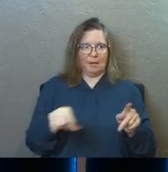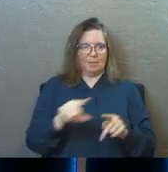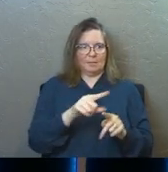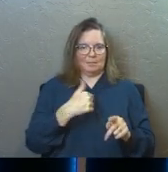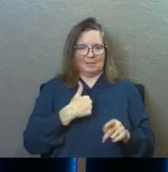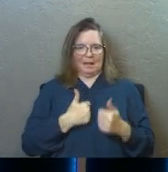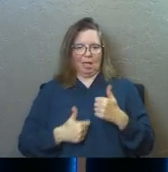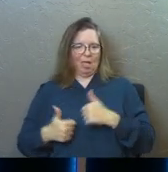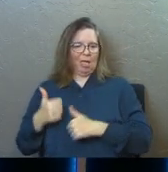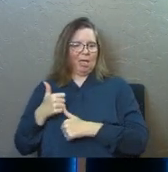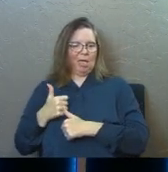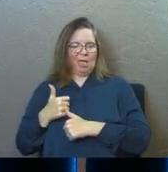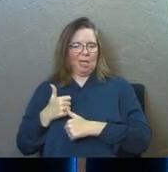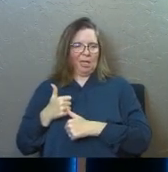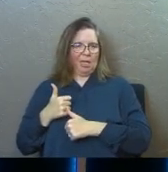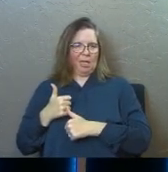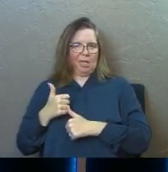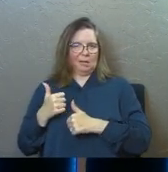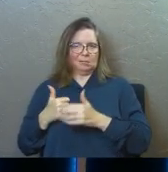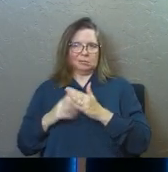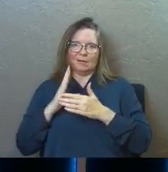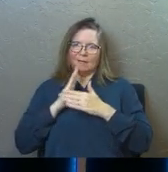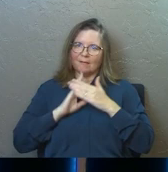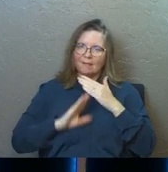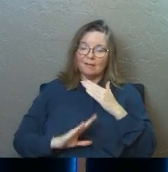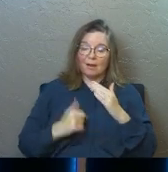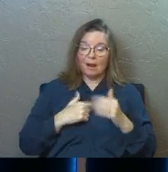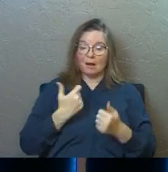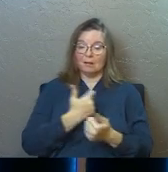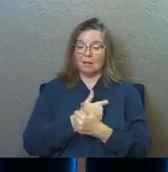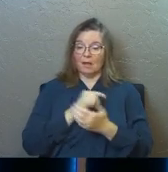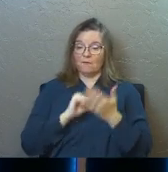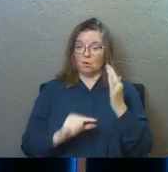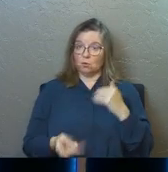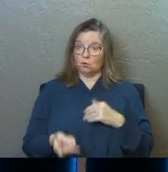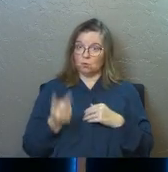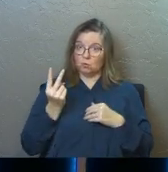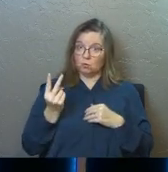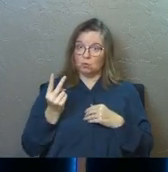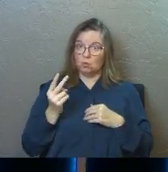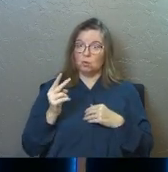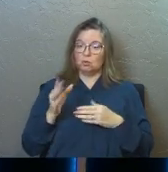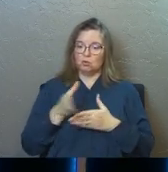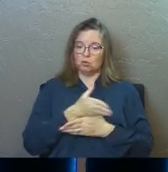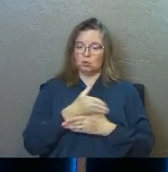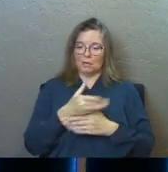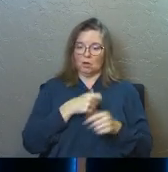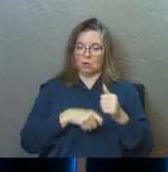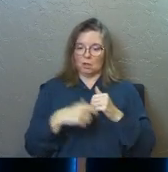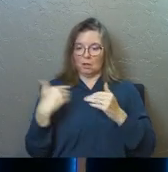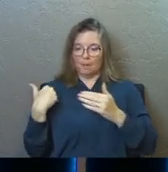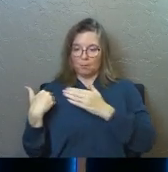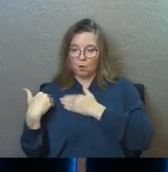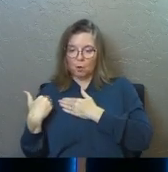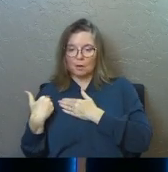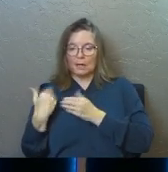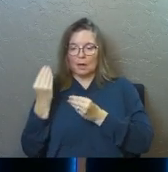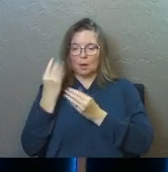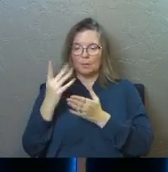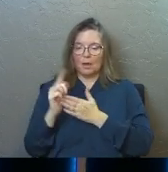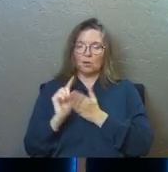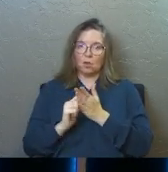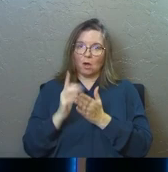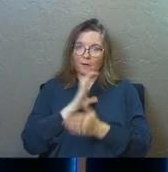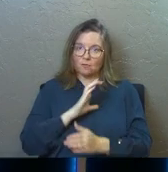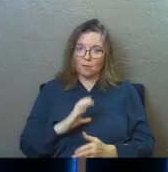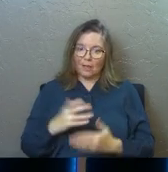the priority we place on ourselves and those around us. Just a big picture. And I love in verse 2, right? Share each other's burdens and in this way obey the law of Christ.